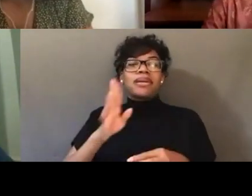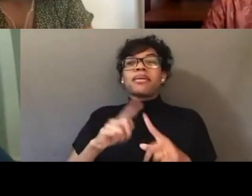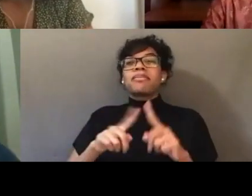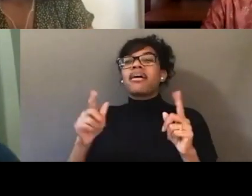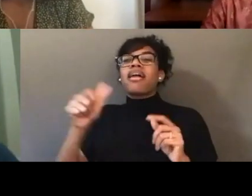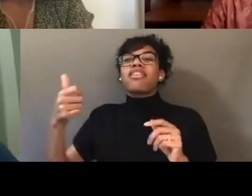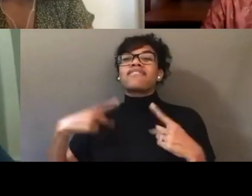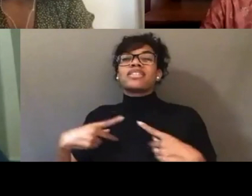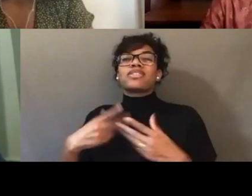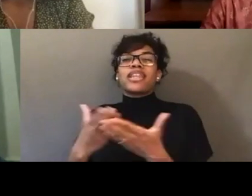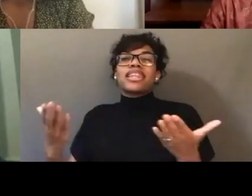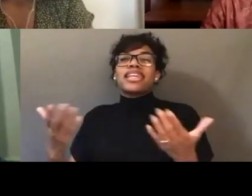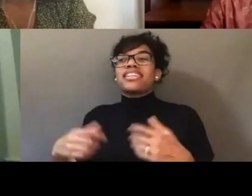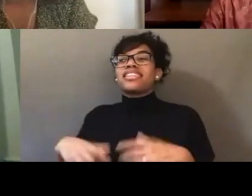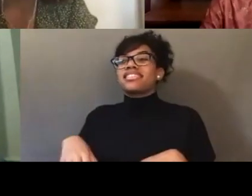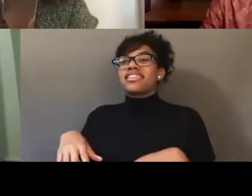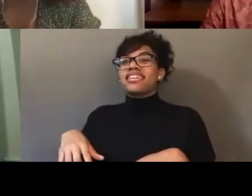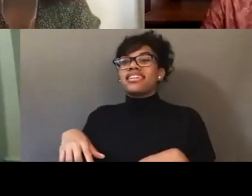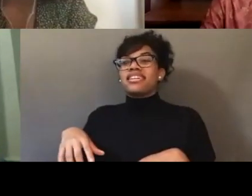and humor.